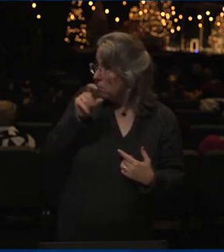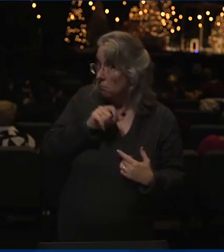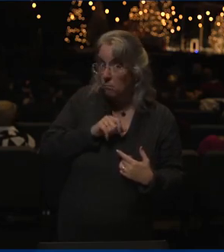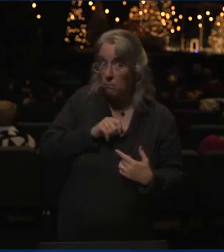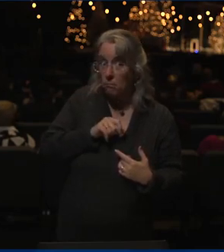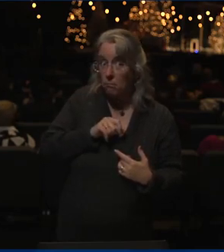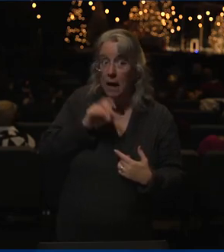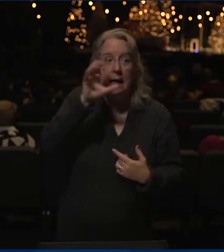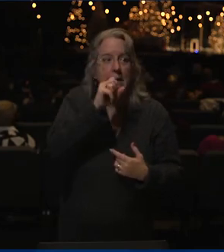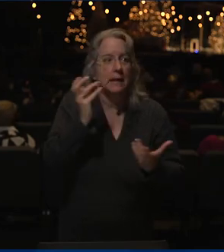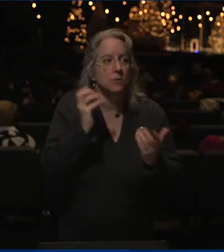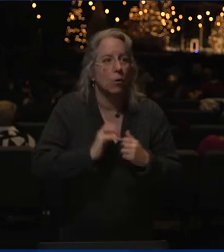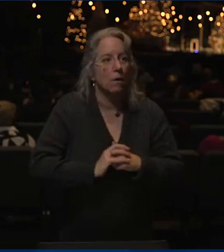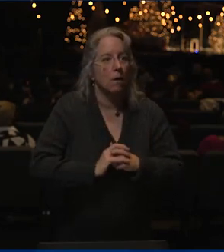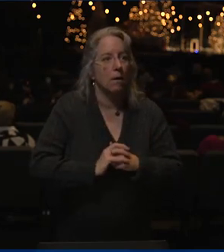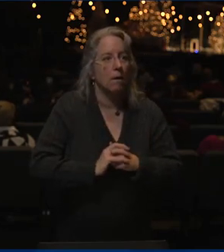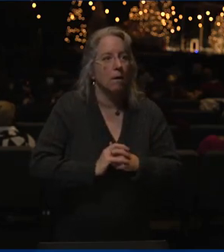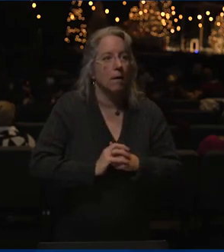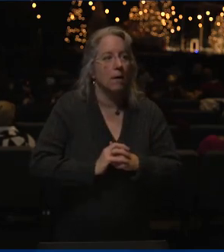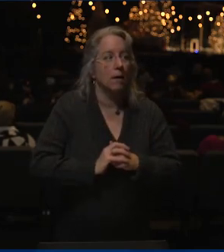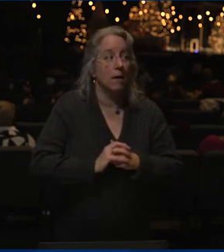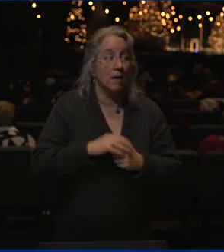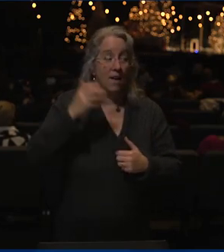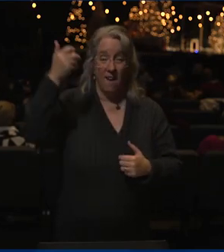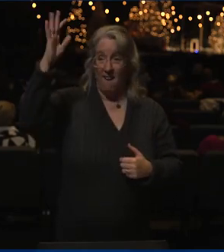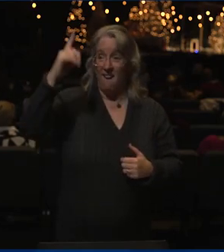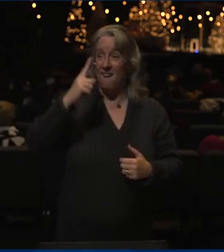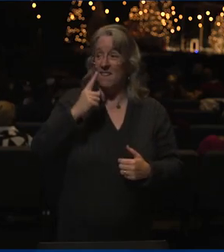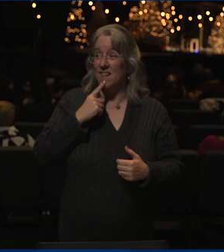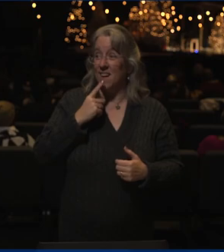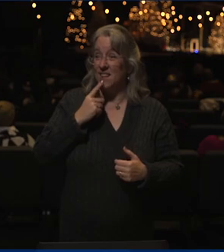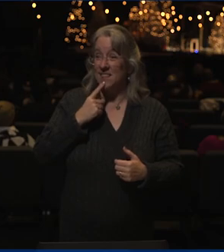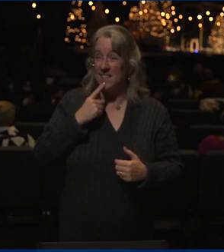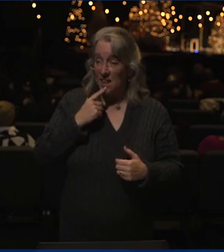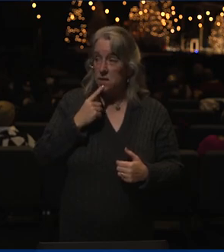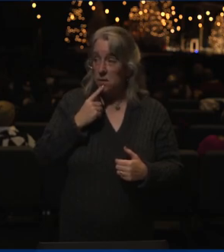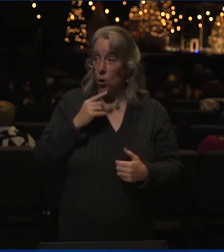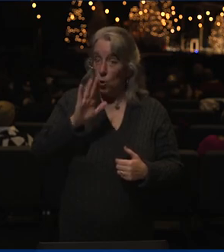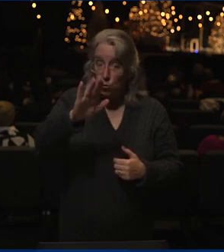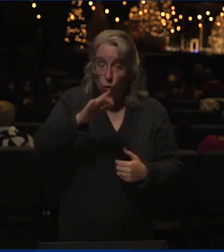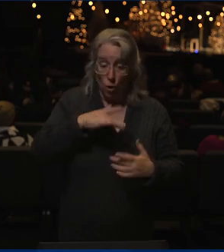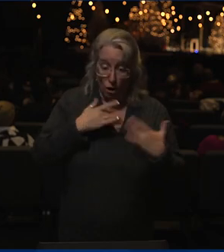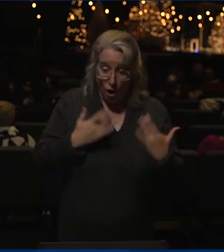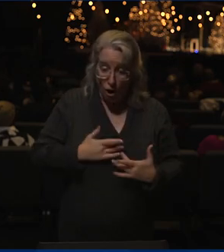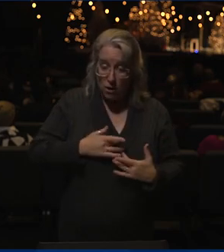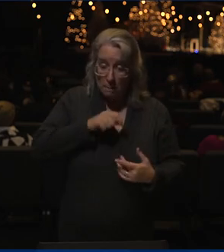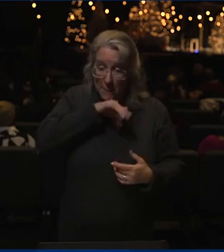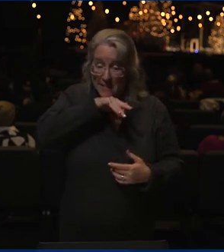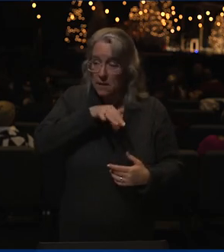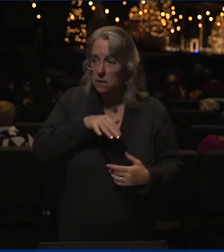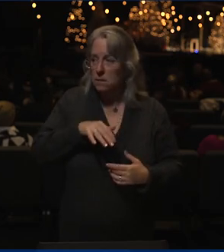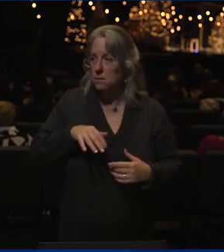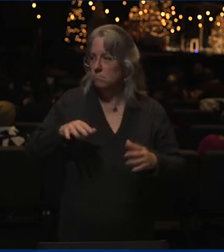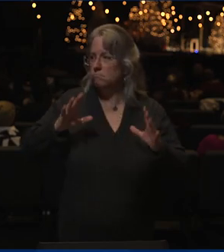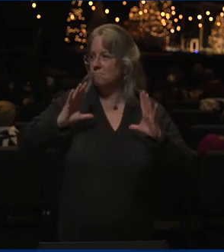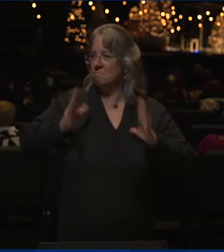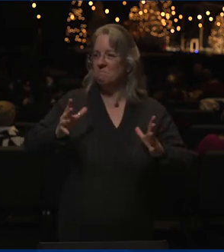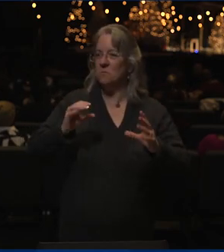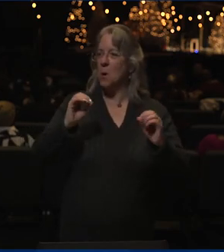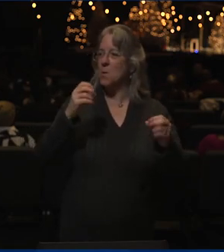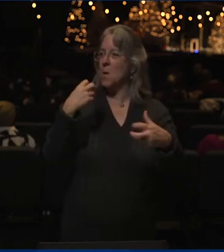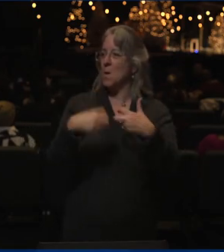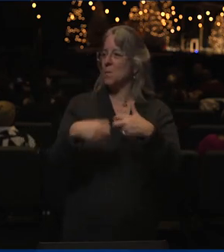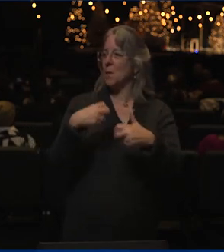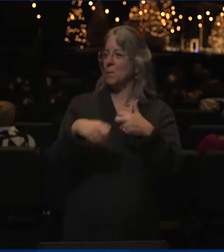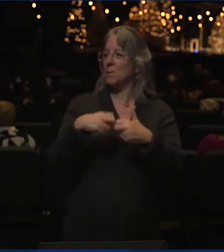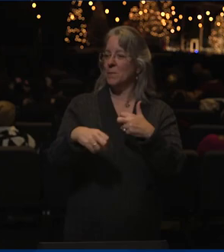Well, guess what? God says for him, that's no problem. He says, welcome